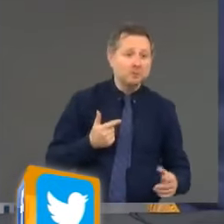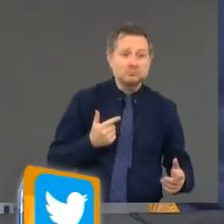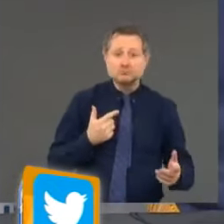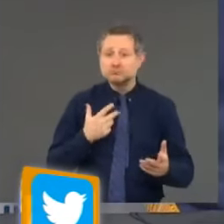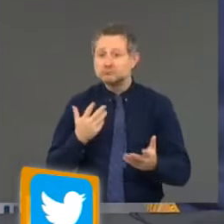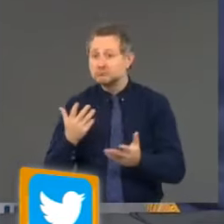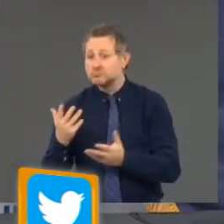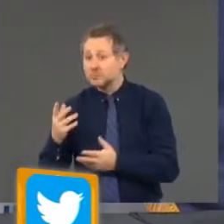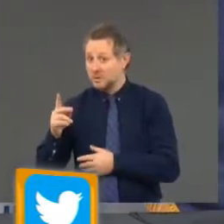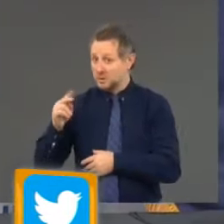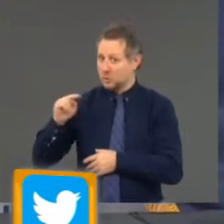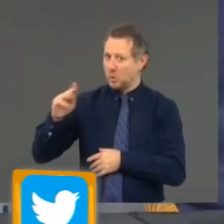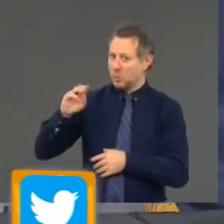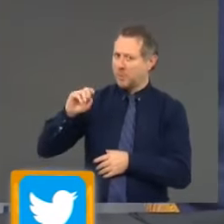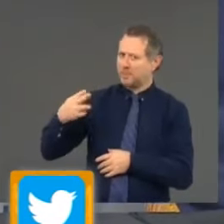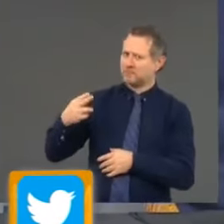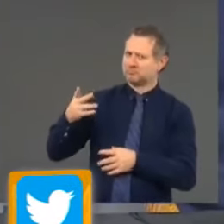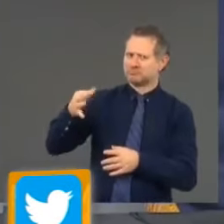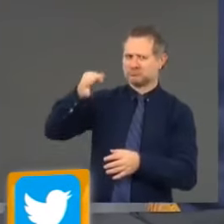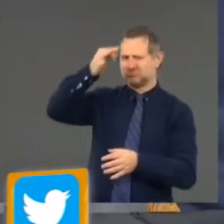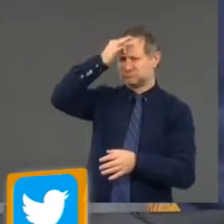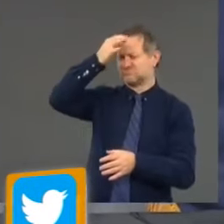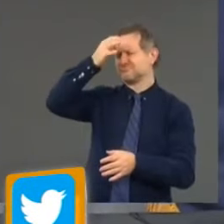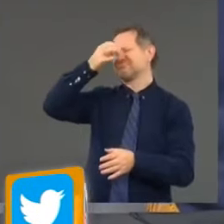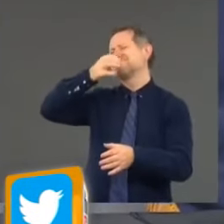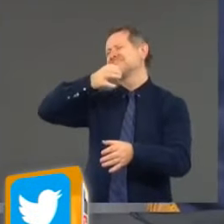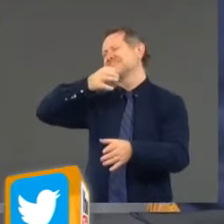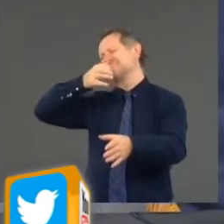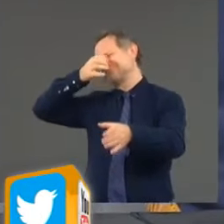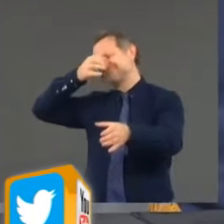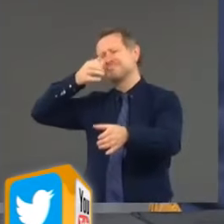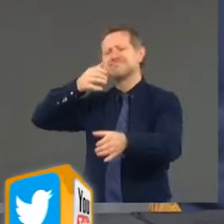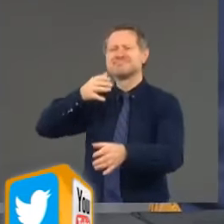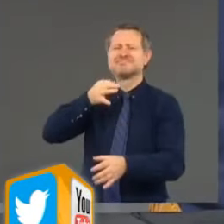healthcare expert. Any last words before we go back to work?